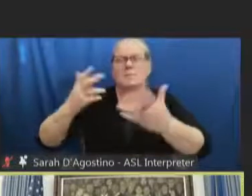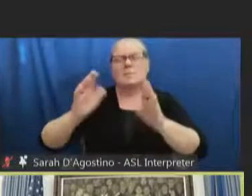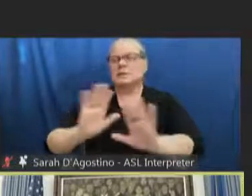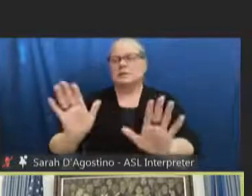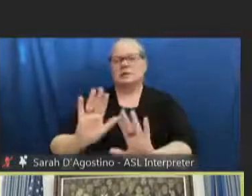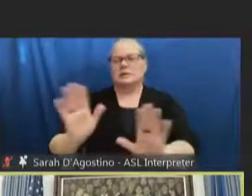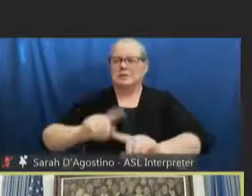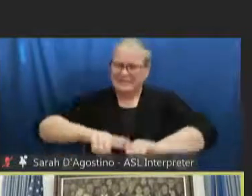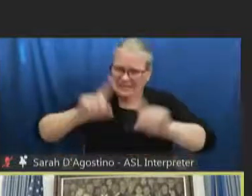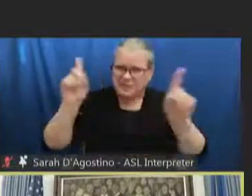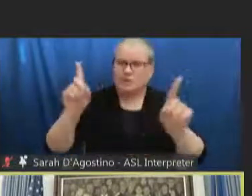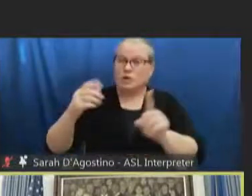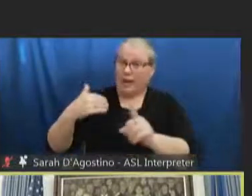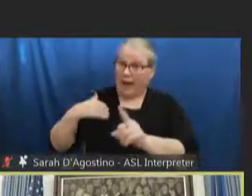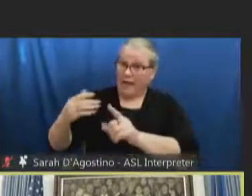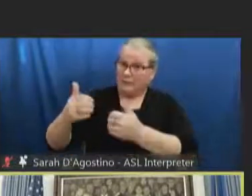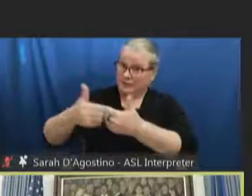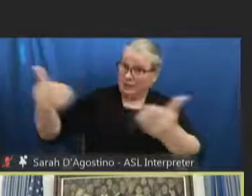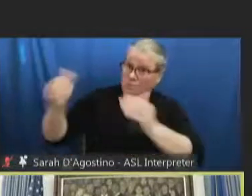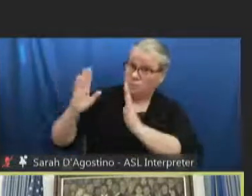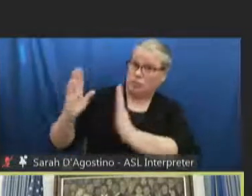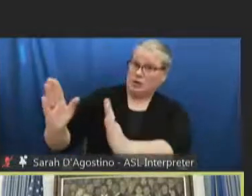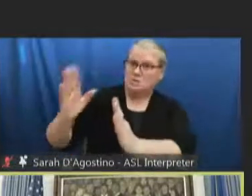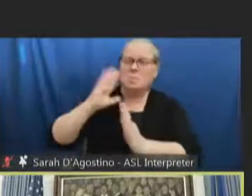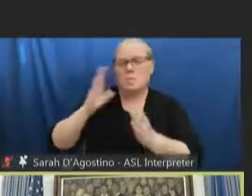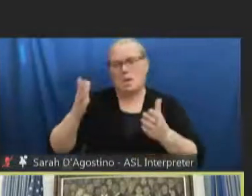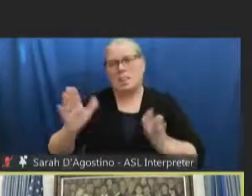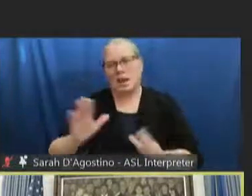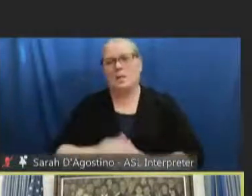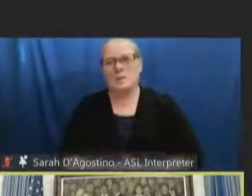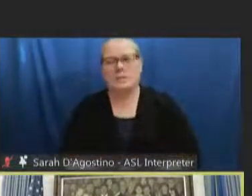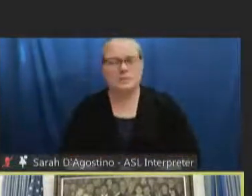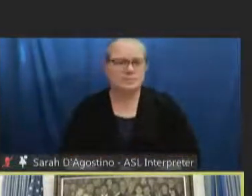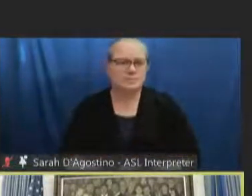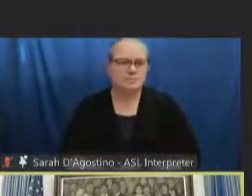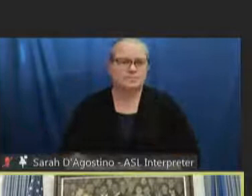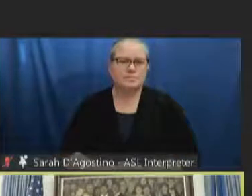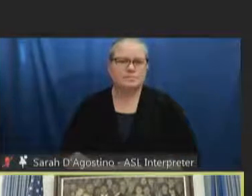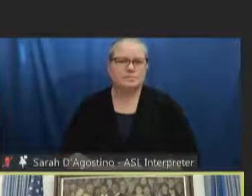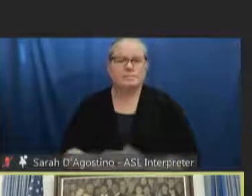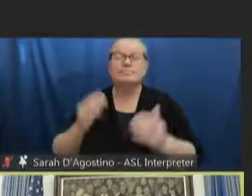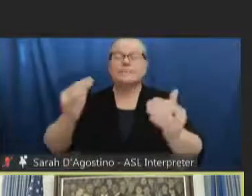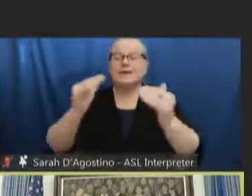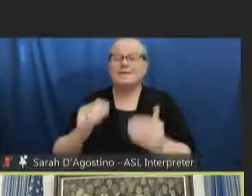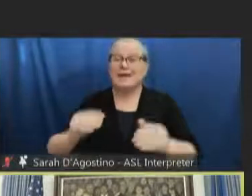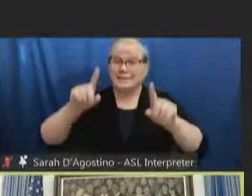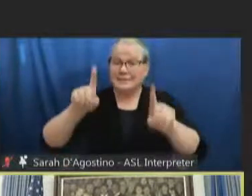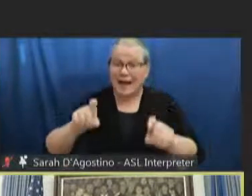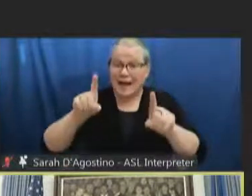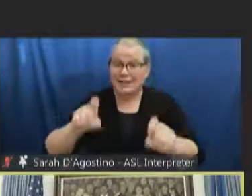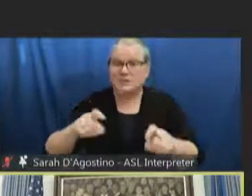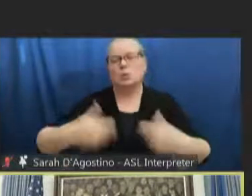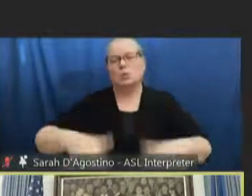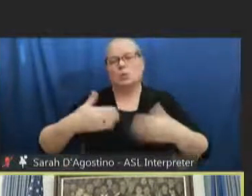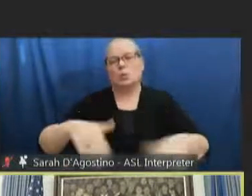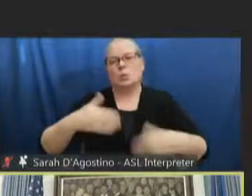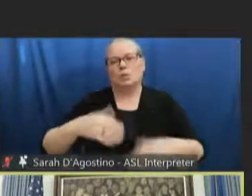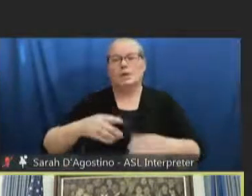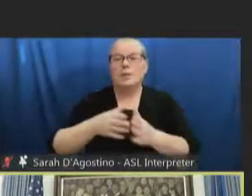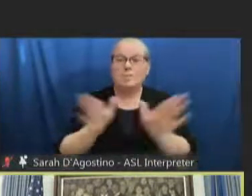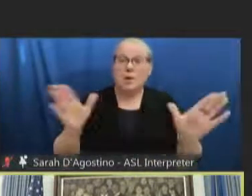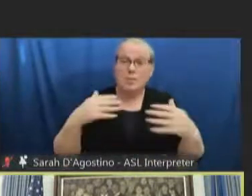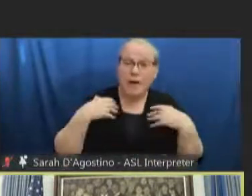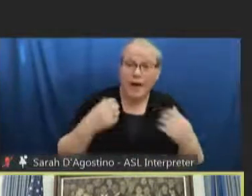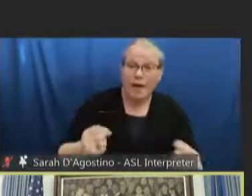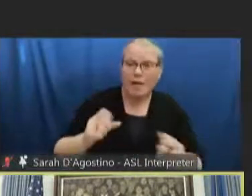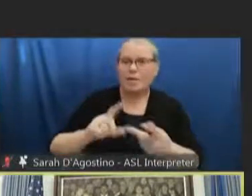big rush for the rapid tests, as you remember a couple of weeks ago. Hats off to our team, hats off to Public Health and DAS. We've